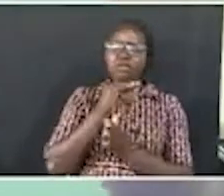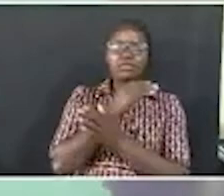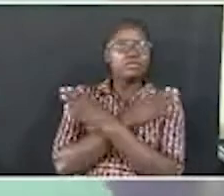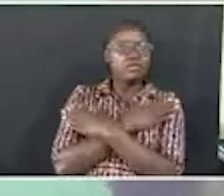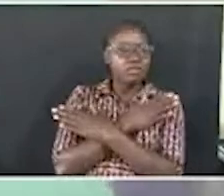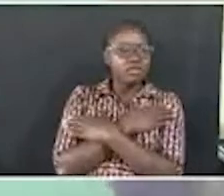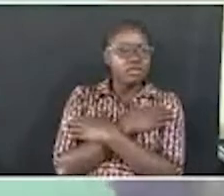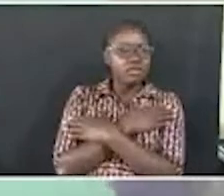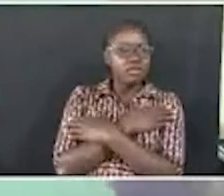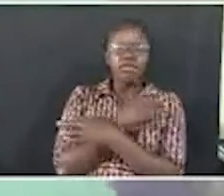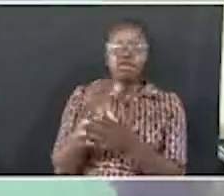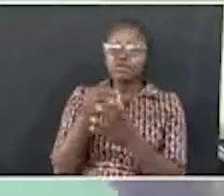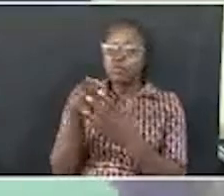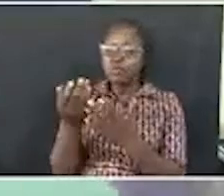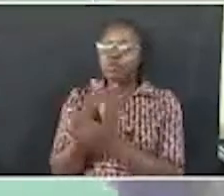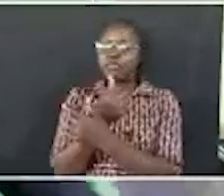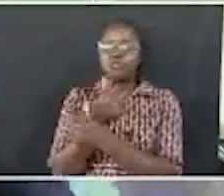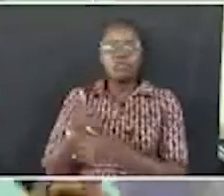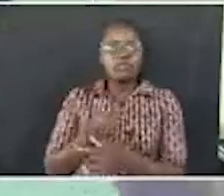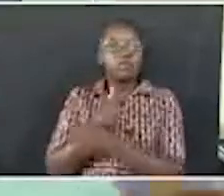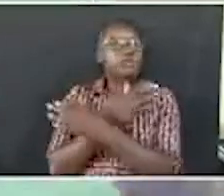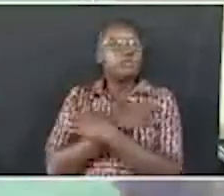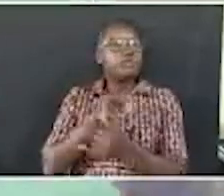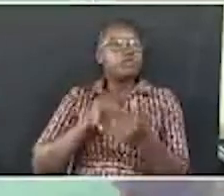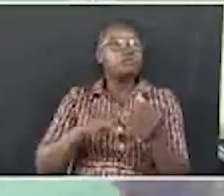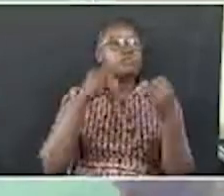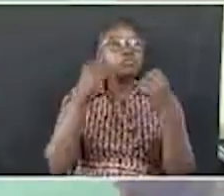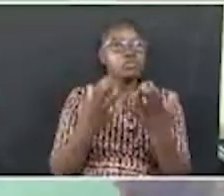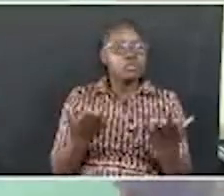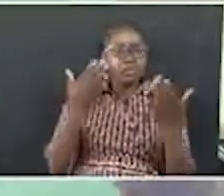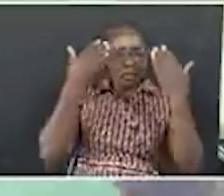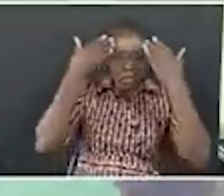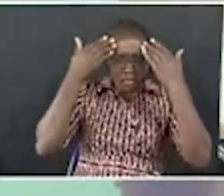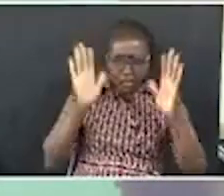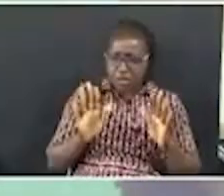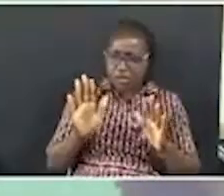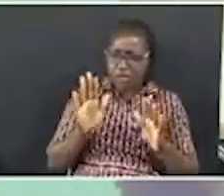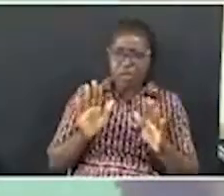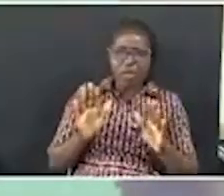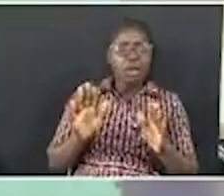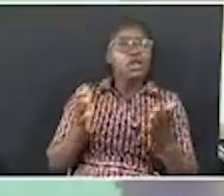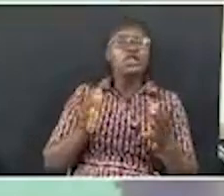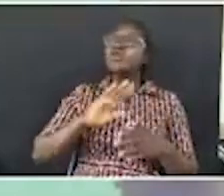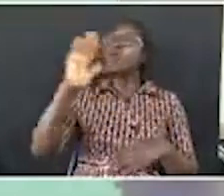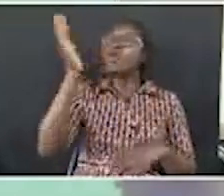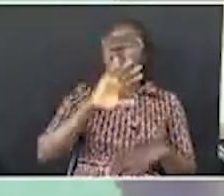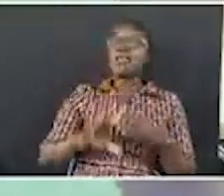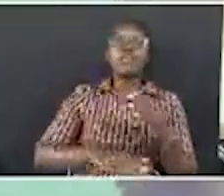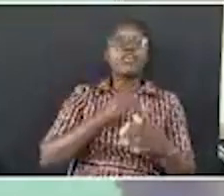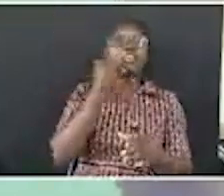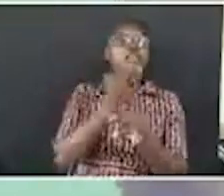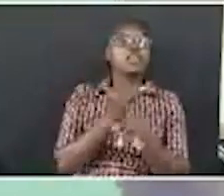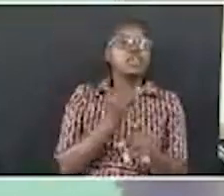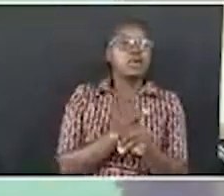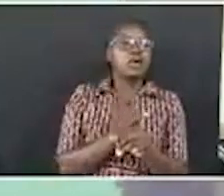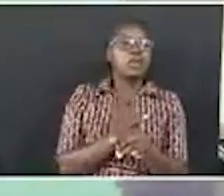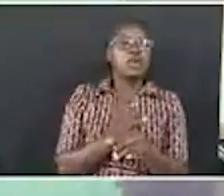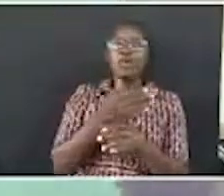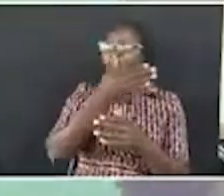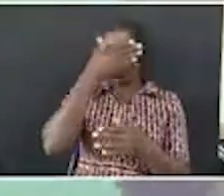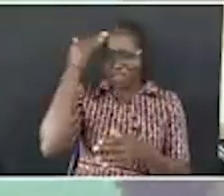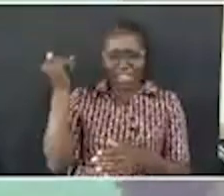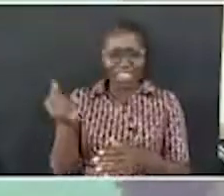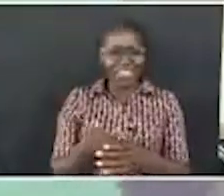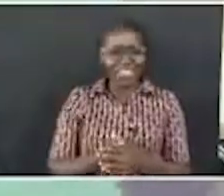boyfriend or with a girlfriend. You are not married. Nobody knows about it. You will never find the job. Forget about